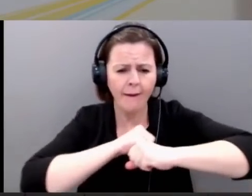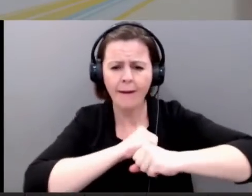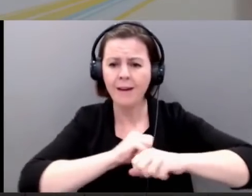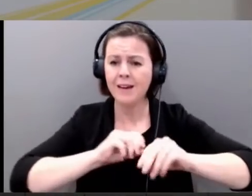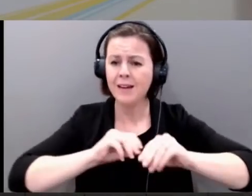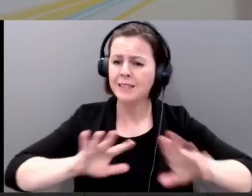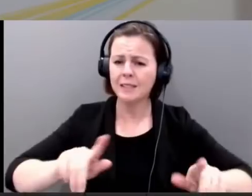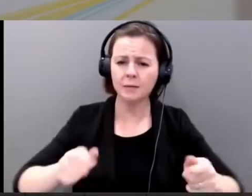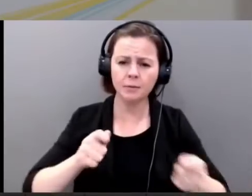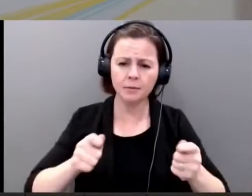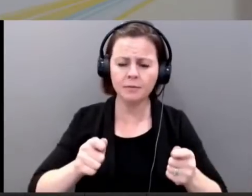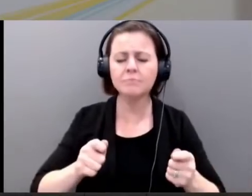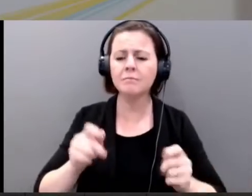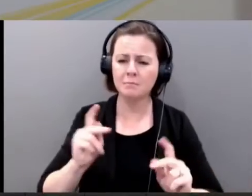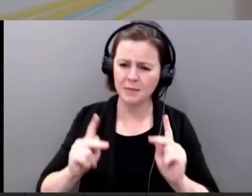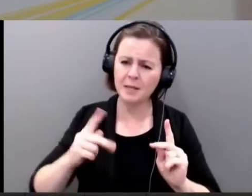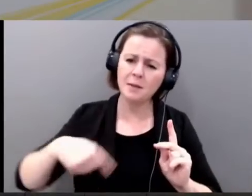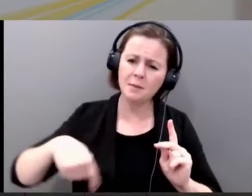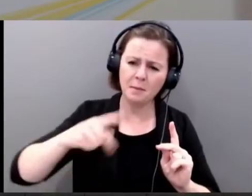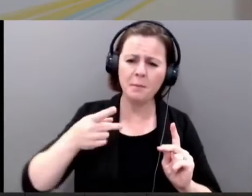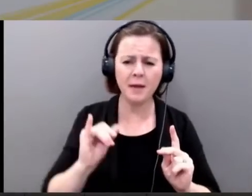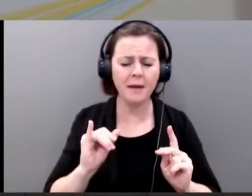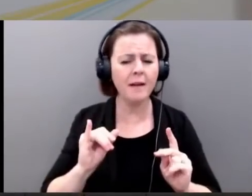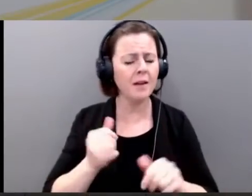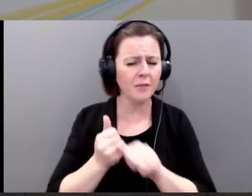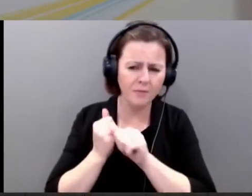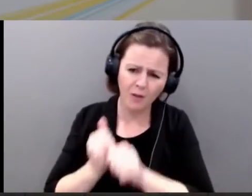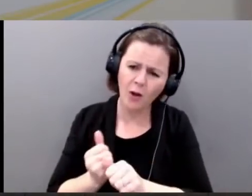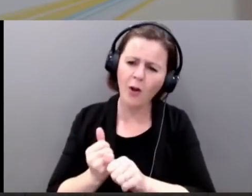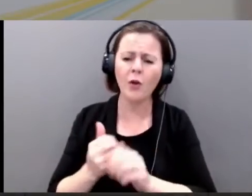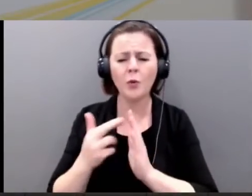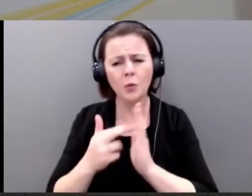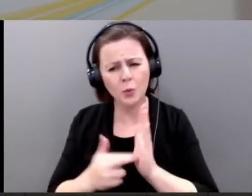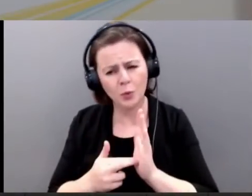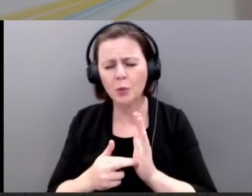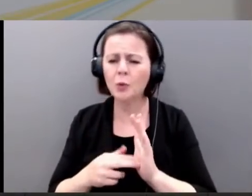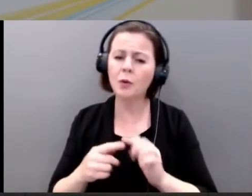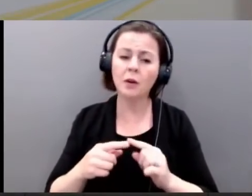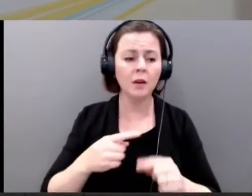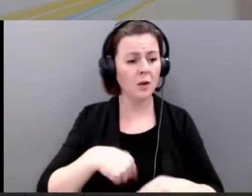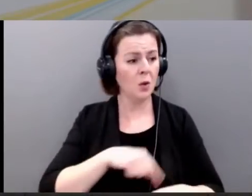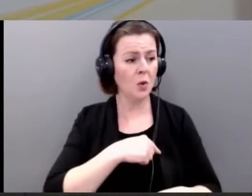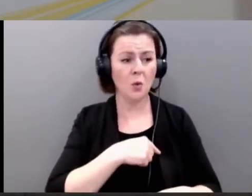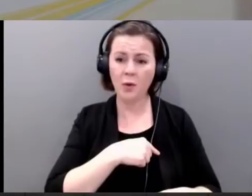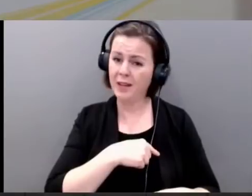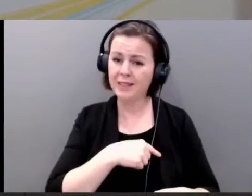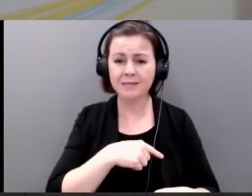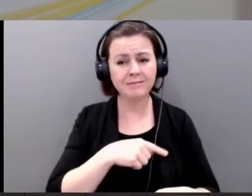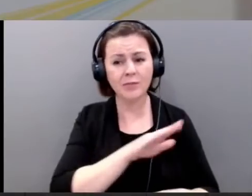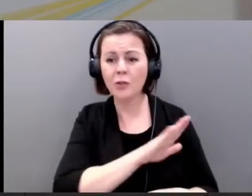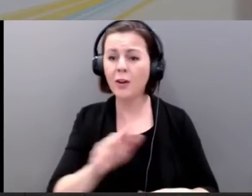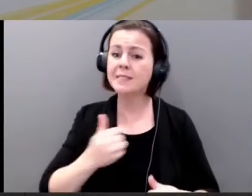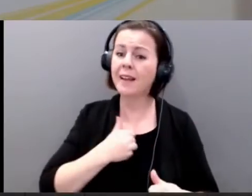adhere to public health measures, and our province has been a model for how to adjust to living with COVID-19.